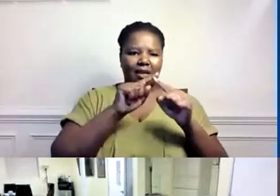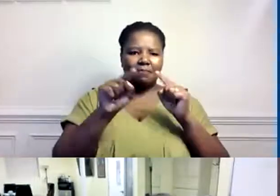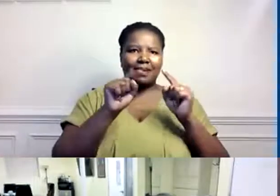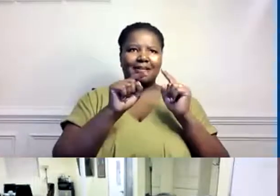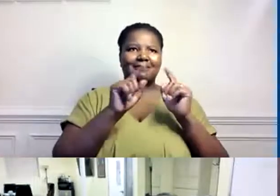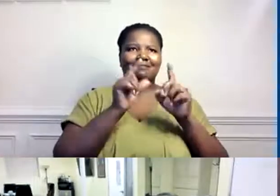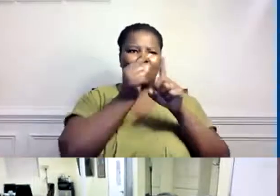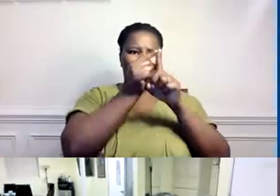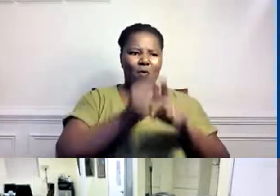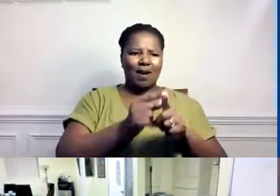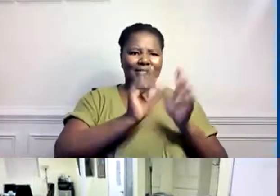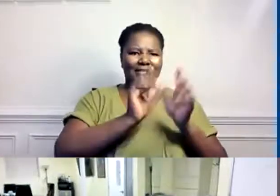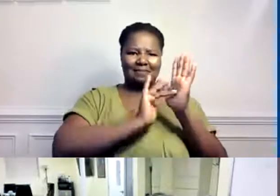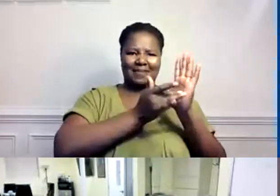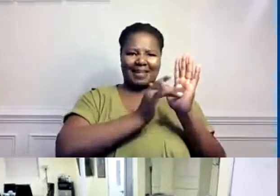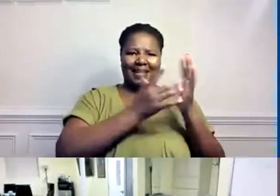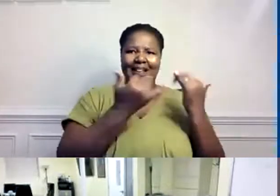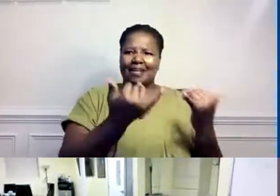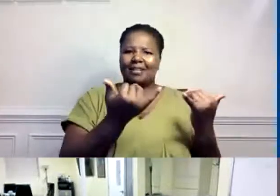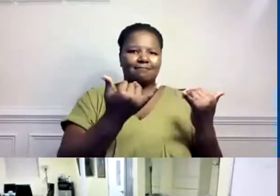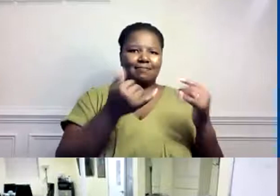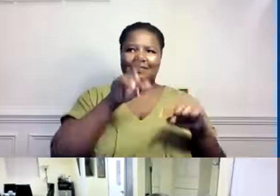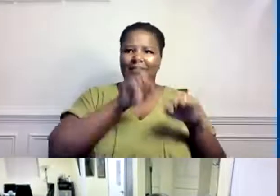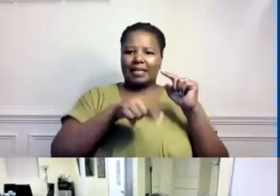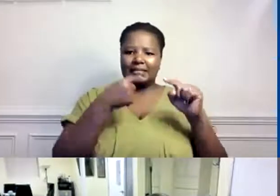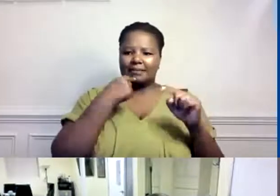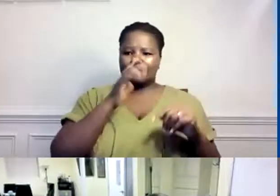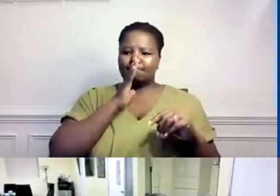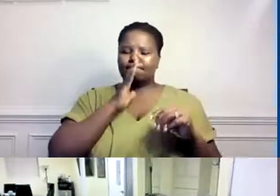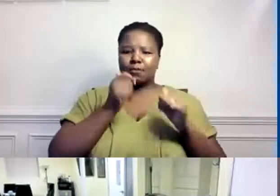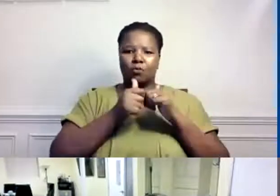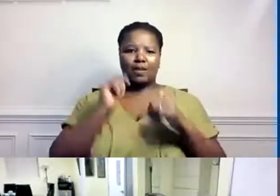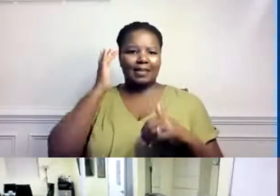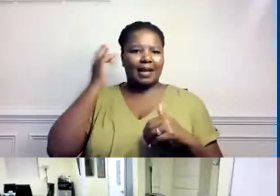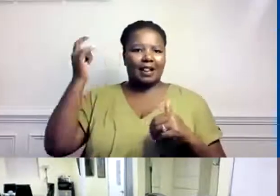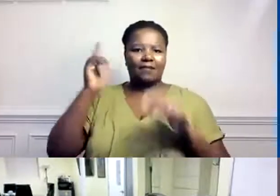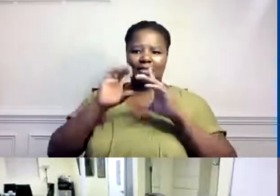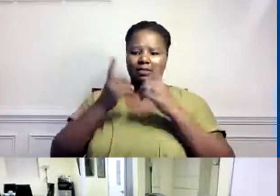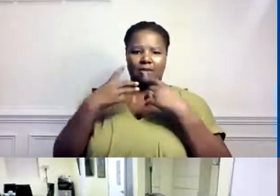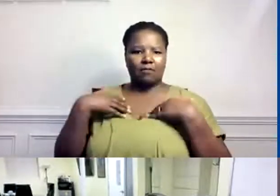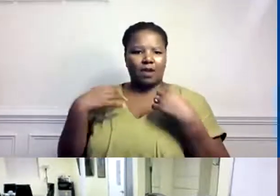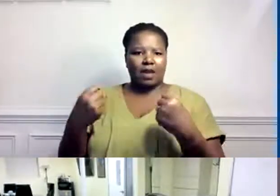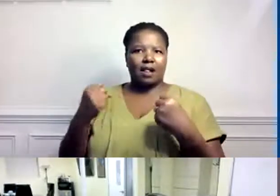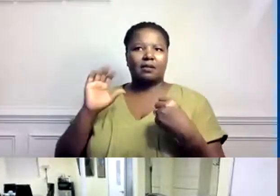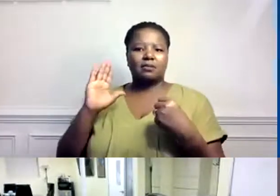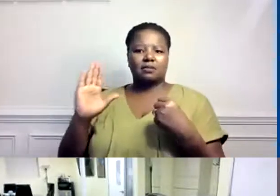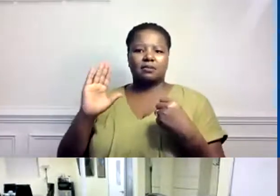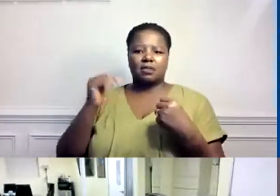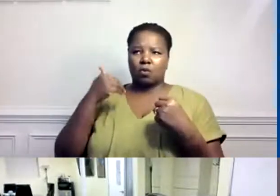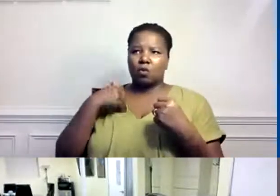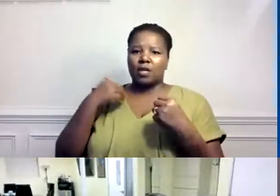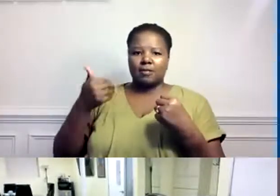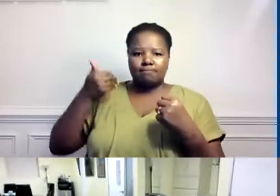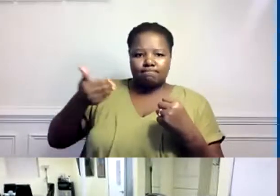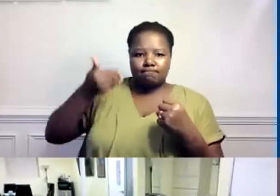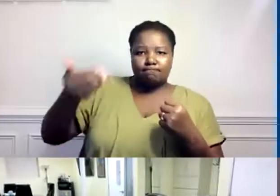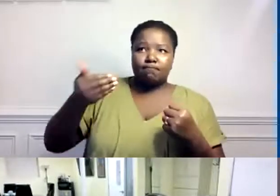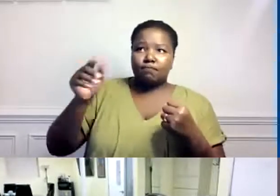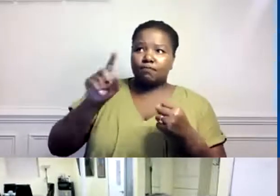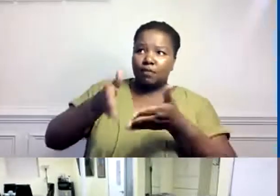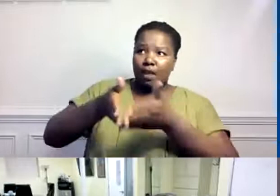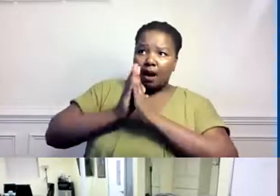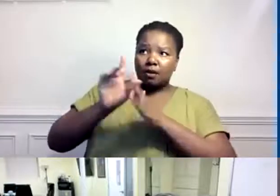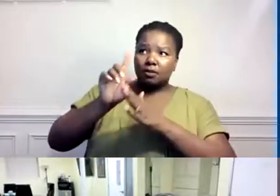and terminology. I can speak for the California Department of Public Health. When we put out frequently asked questions,